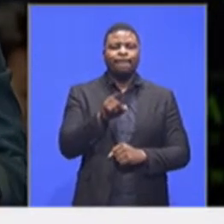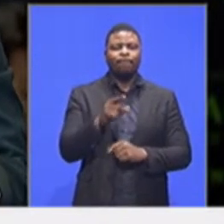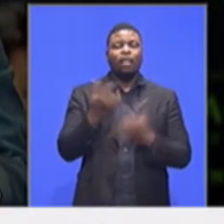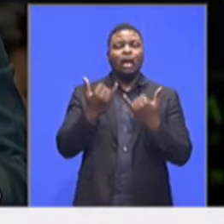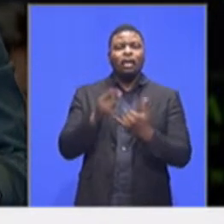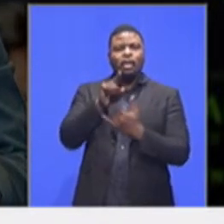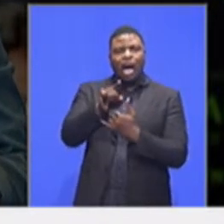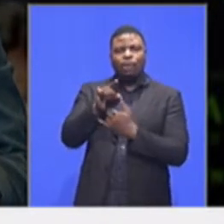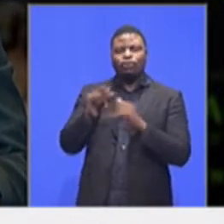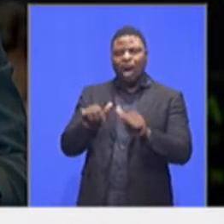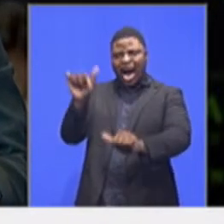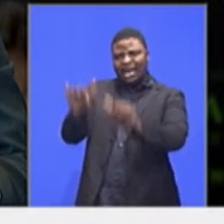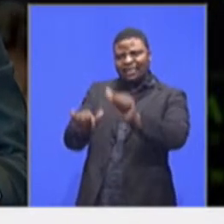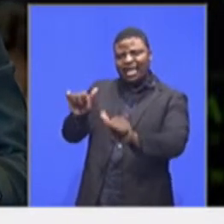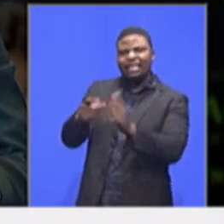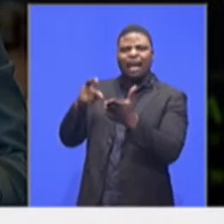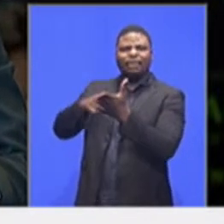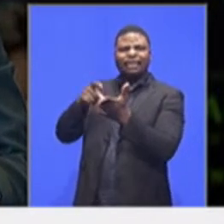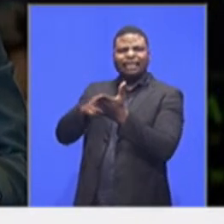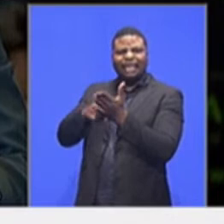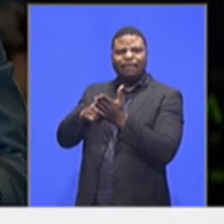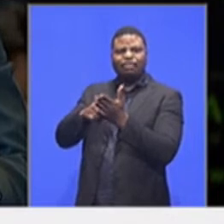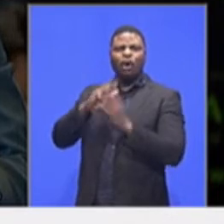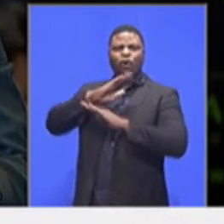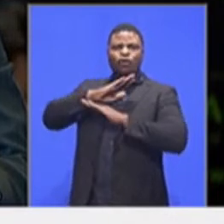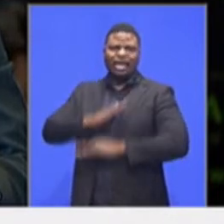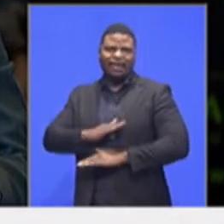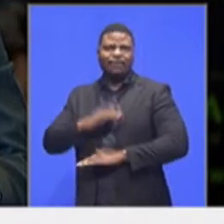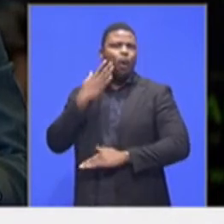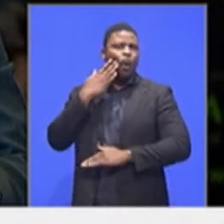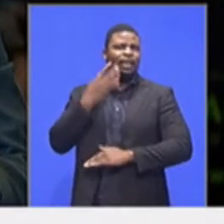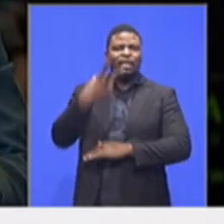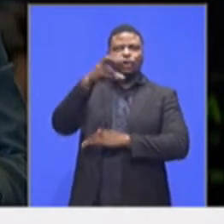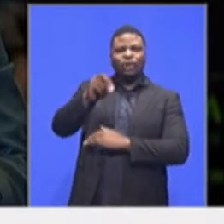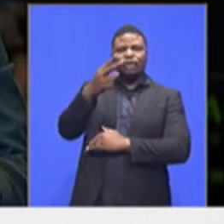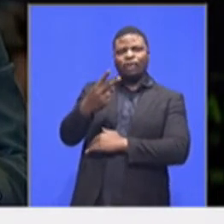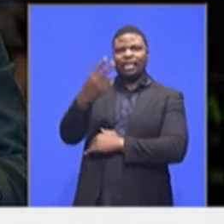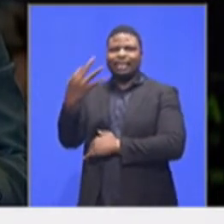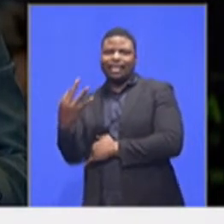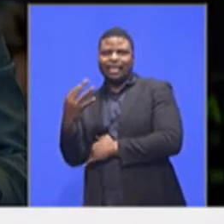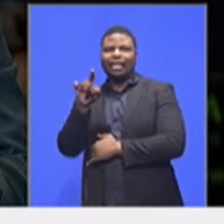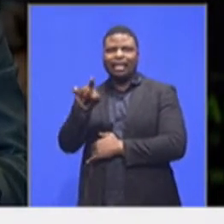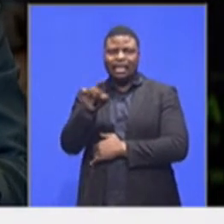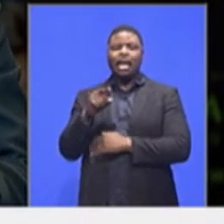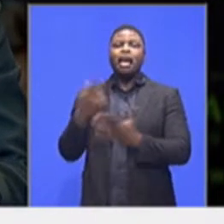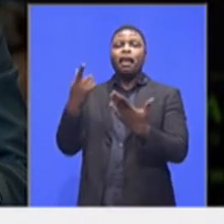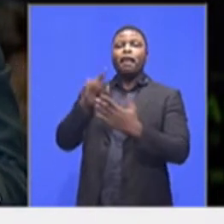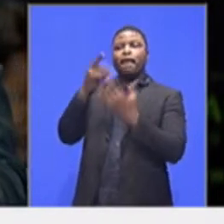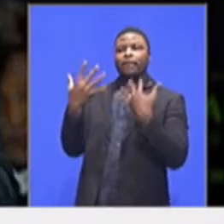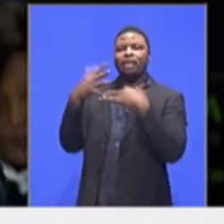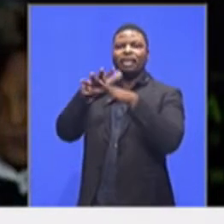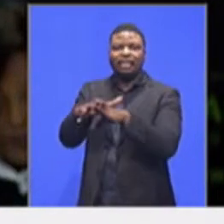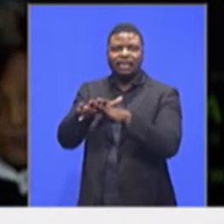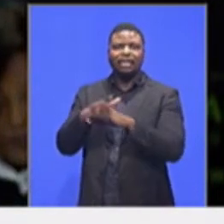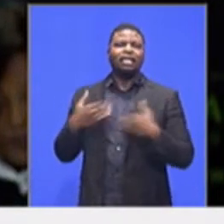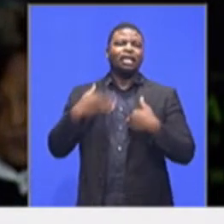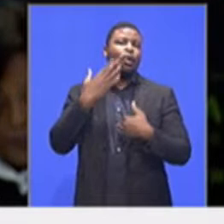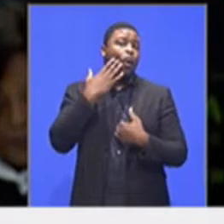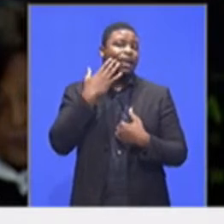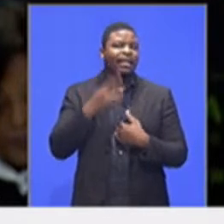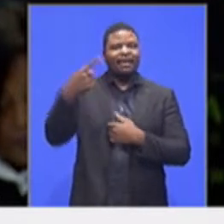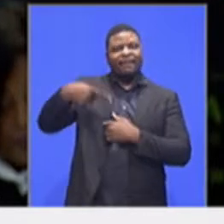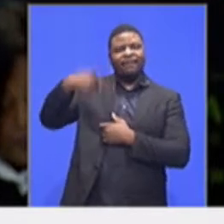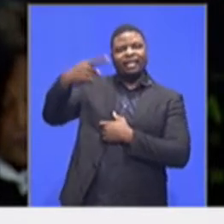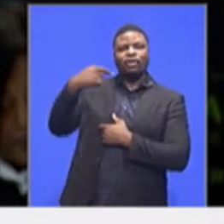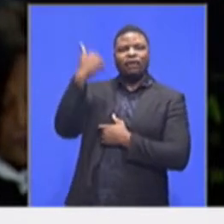debt relief in a circular in March 2023. Implementation will start from the 1st of April.